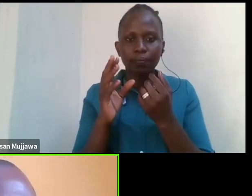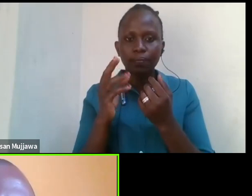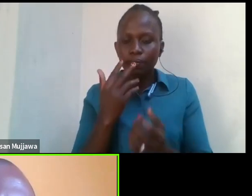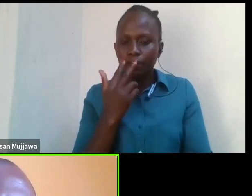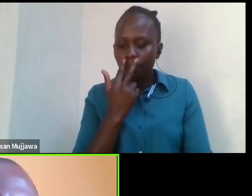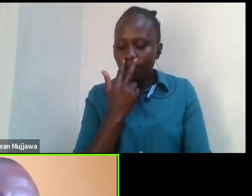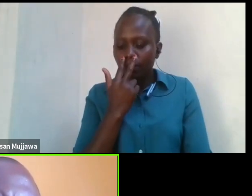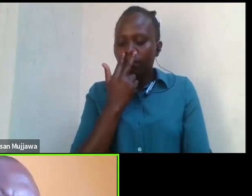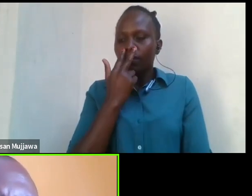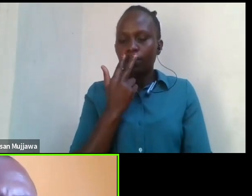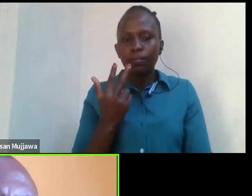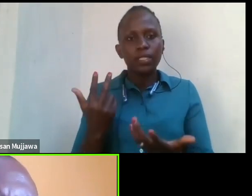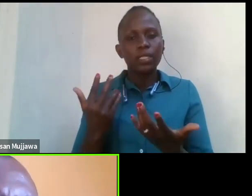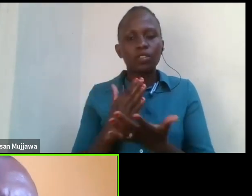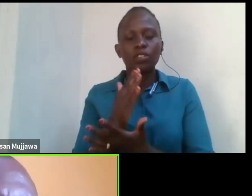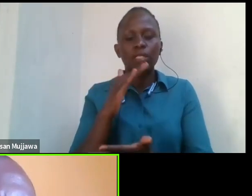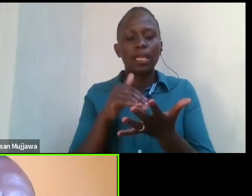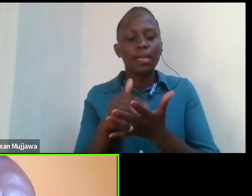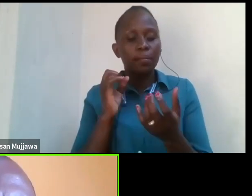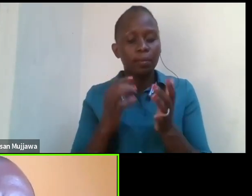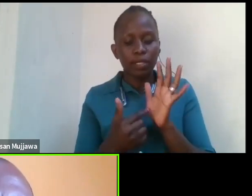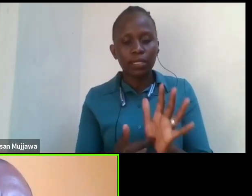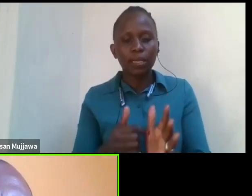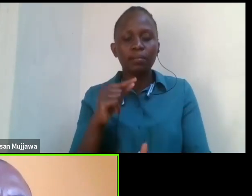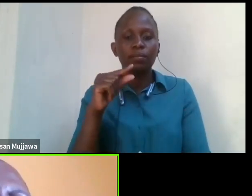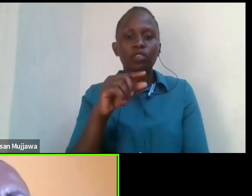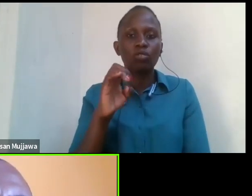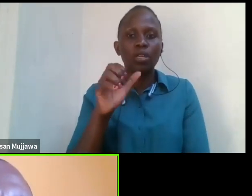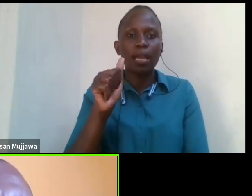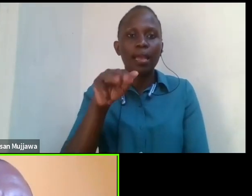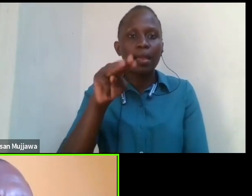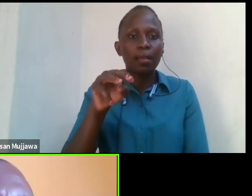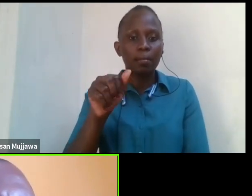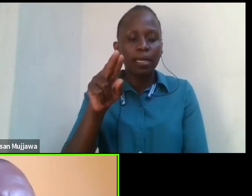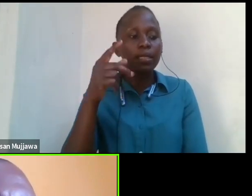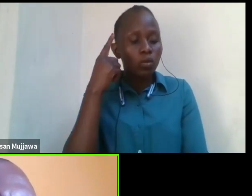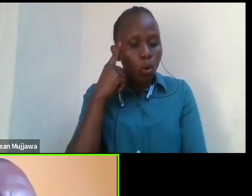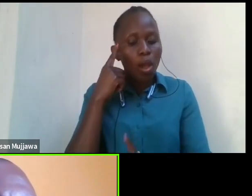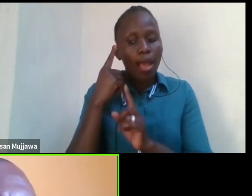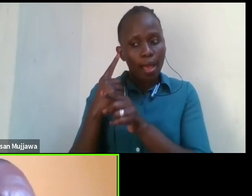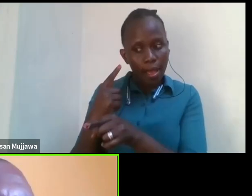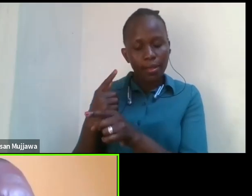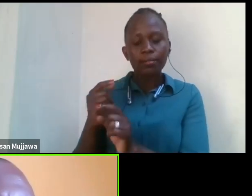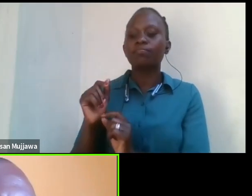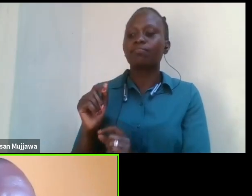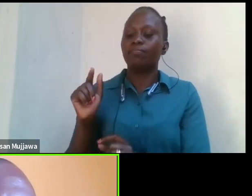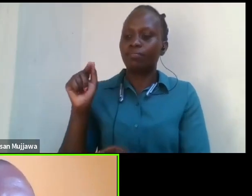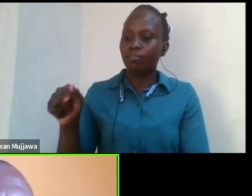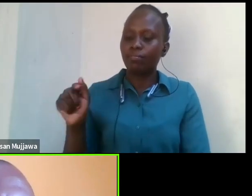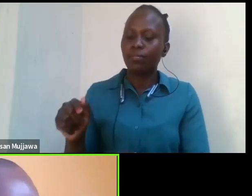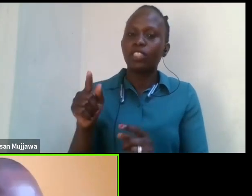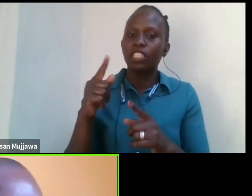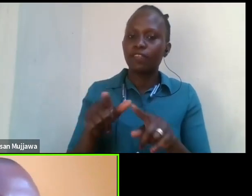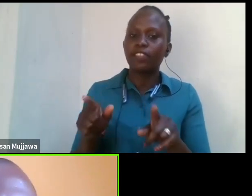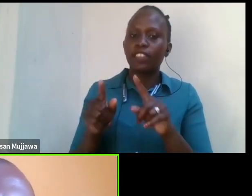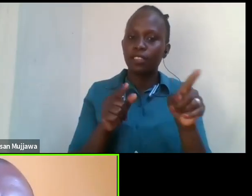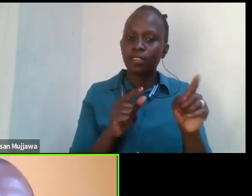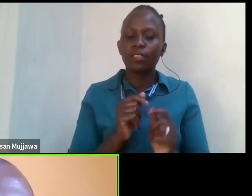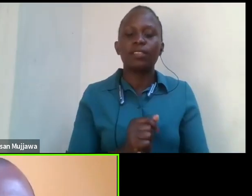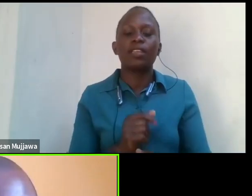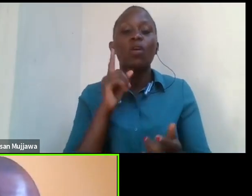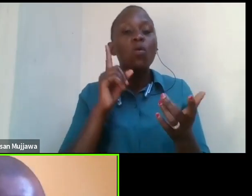getting into contact with the scent of, let's say, maybe Giorgio Armani, you'll be able to know that, this scent is actually for this guy. What makes